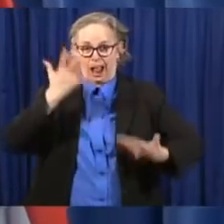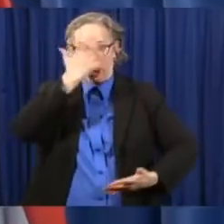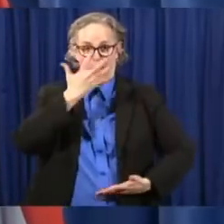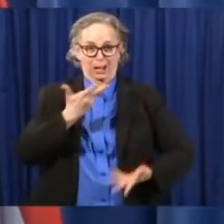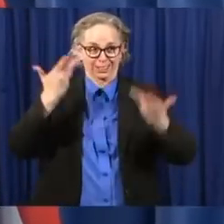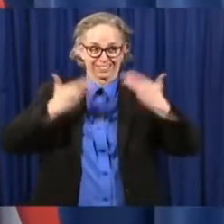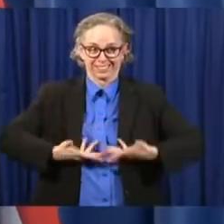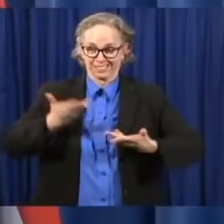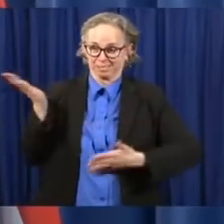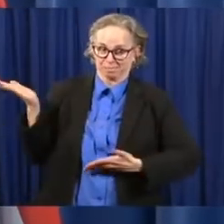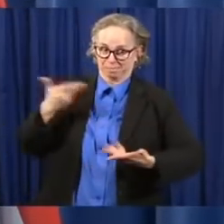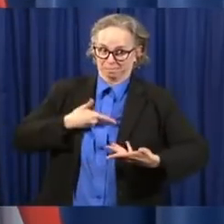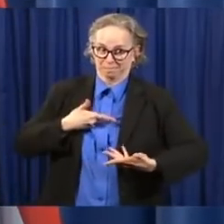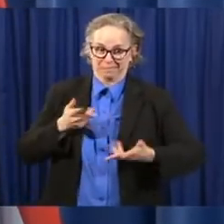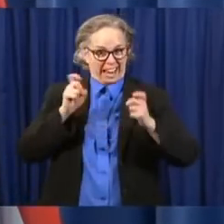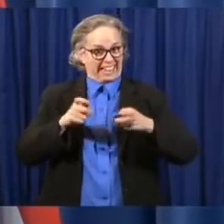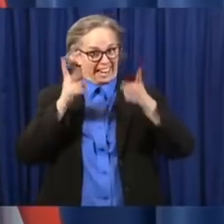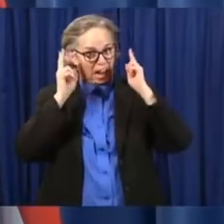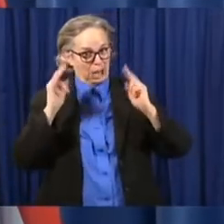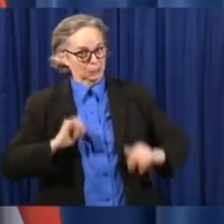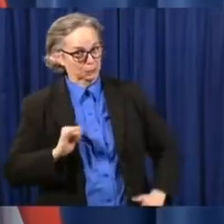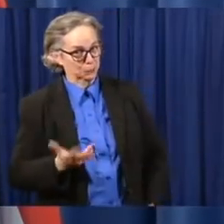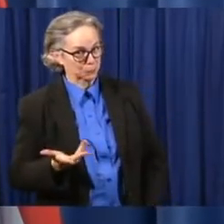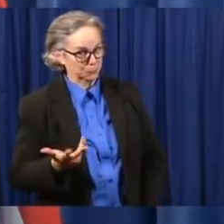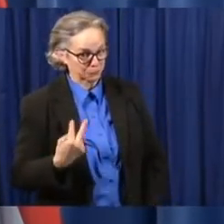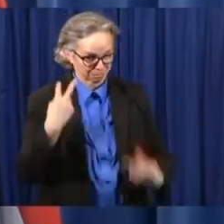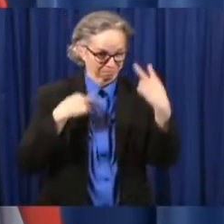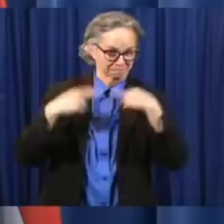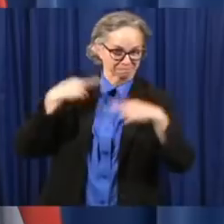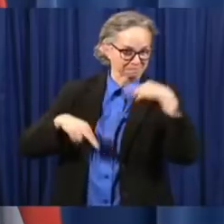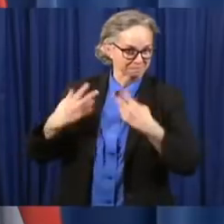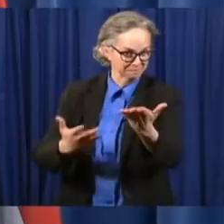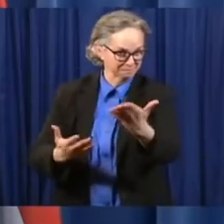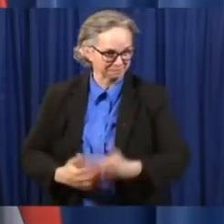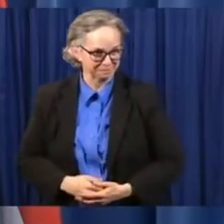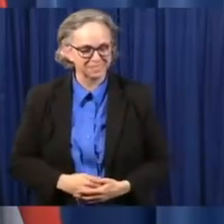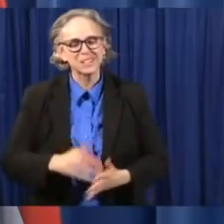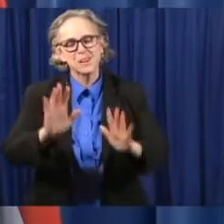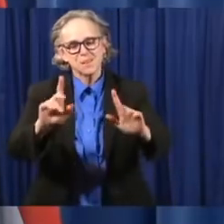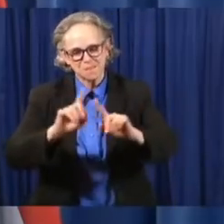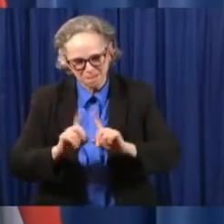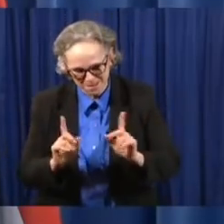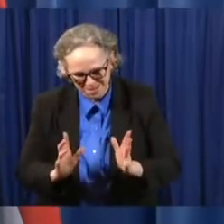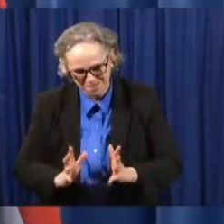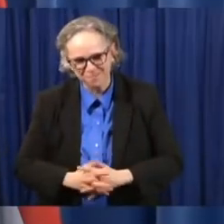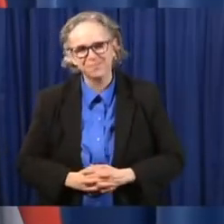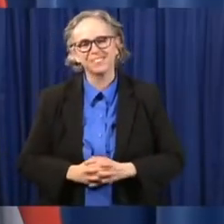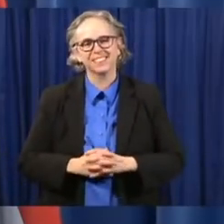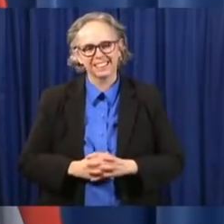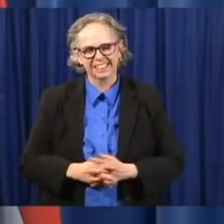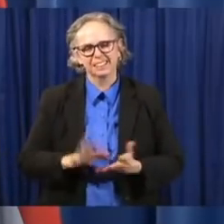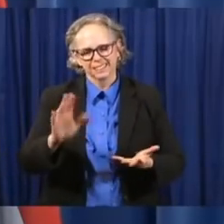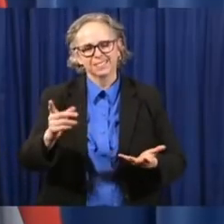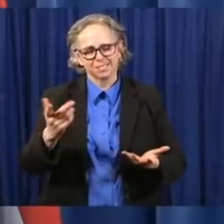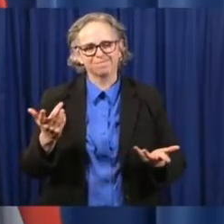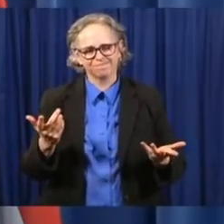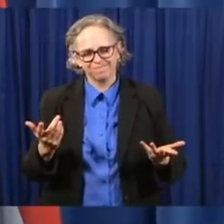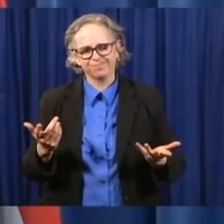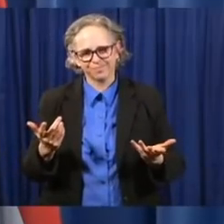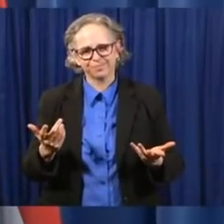past due for a haircut. The real question it does come down to,